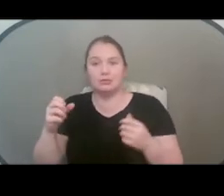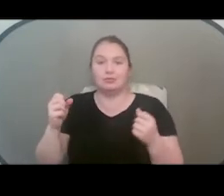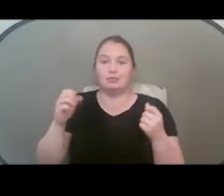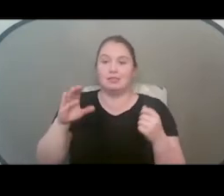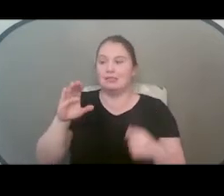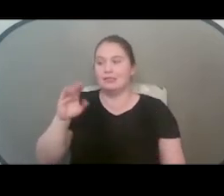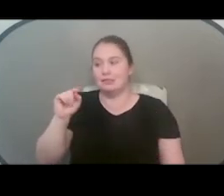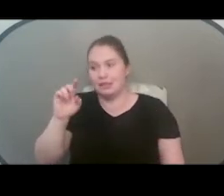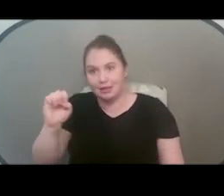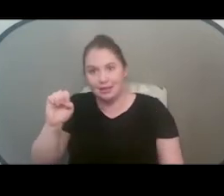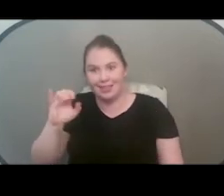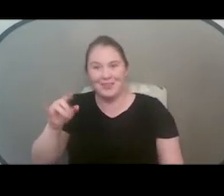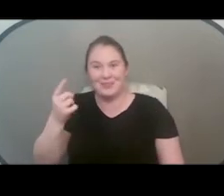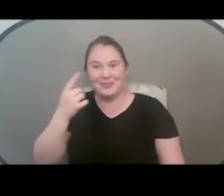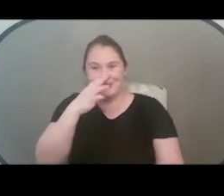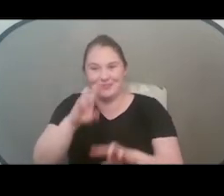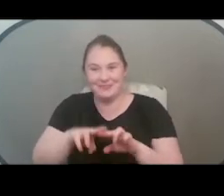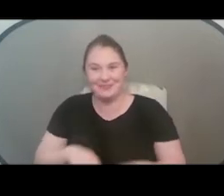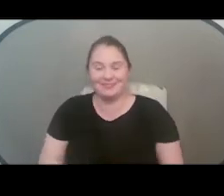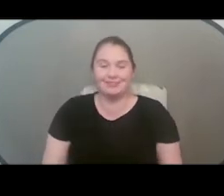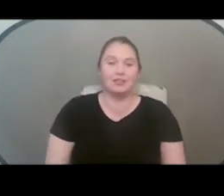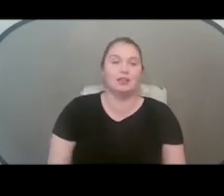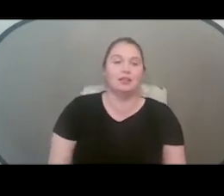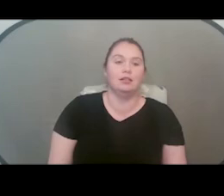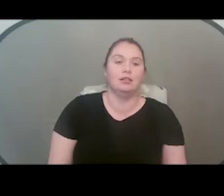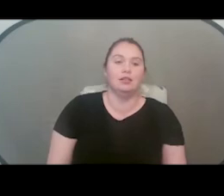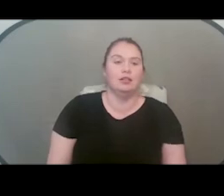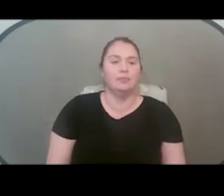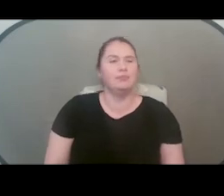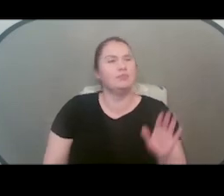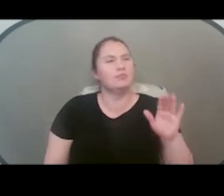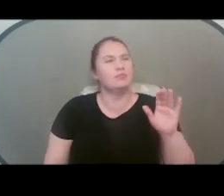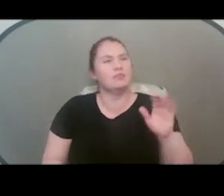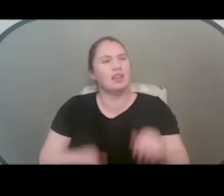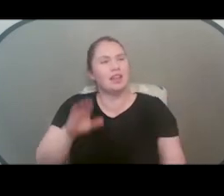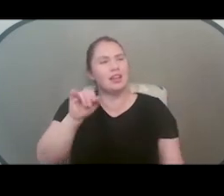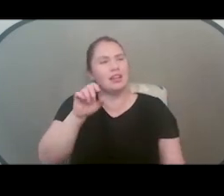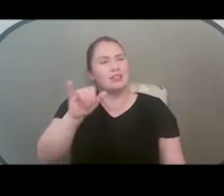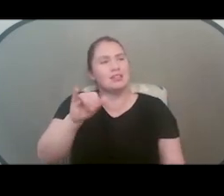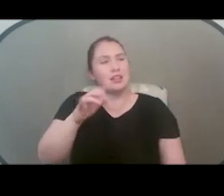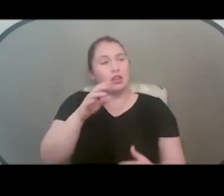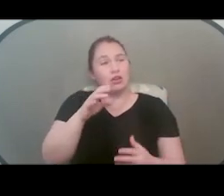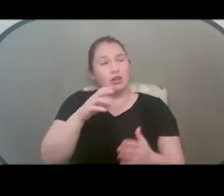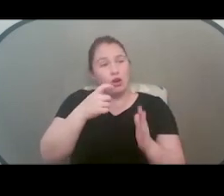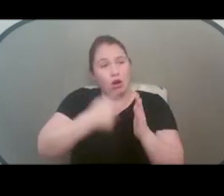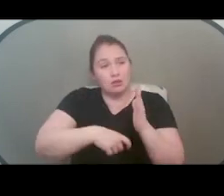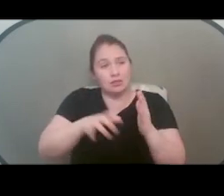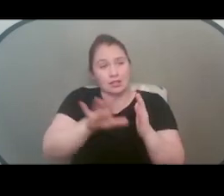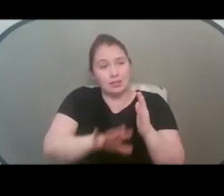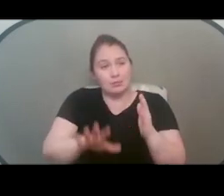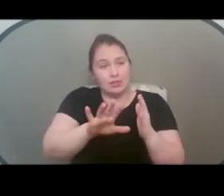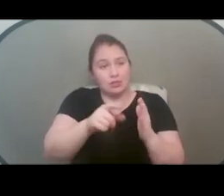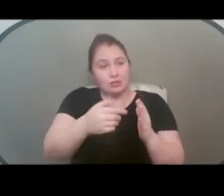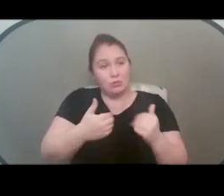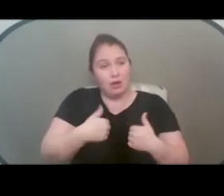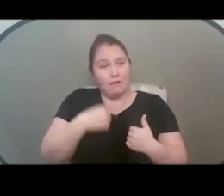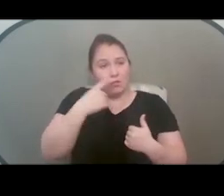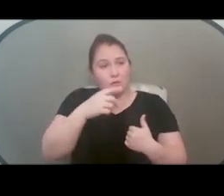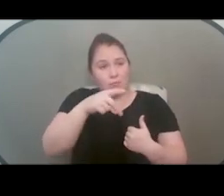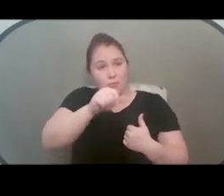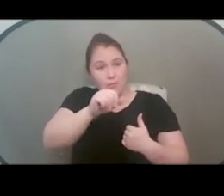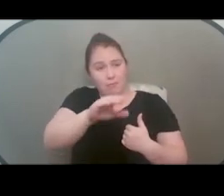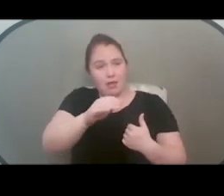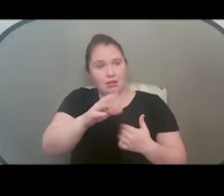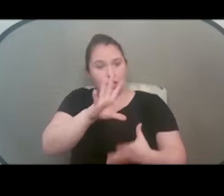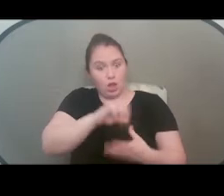CTE, that's a fun one. Casey, did the cost estimates that y'all had include the auditorium replacing it